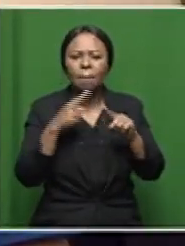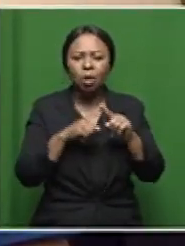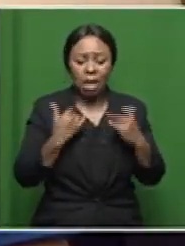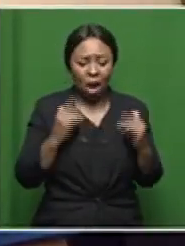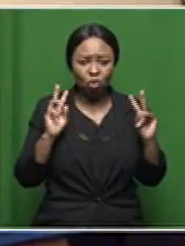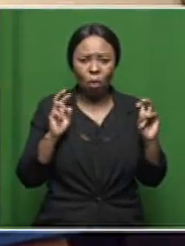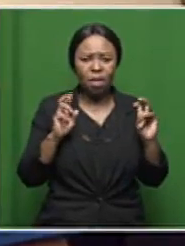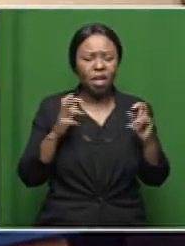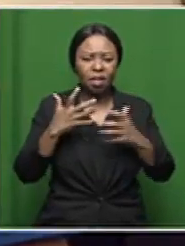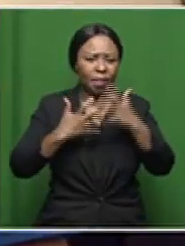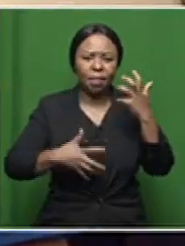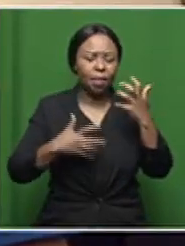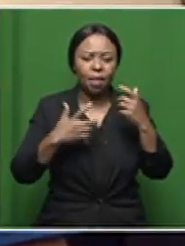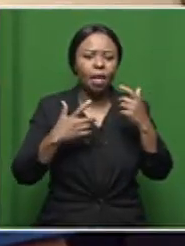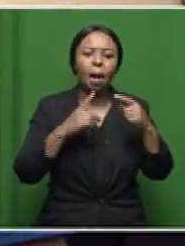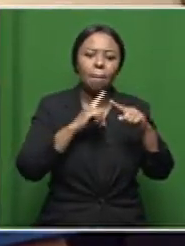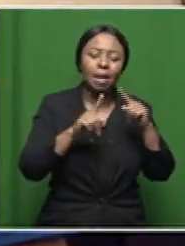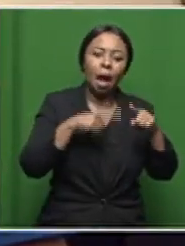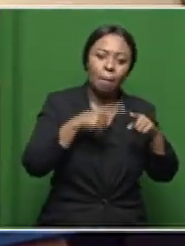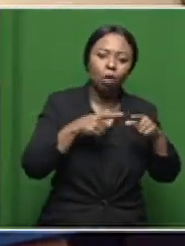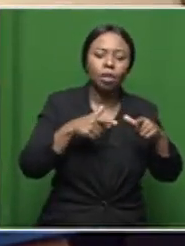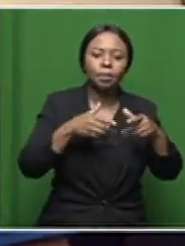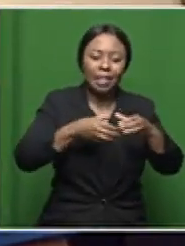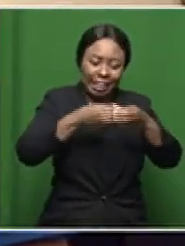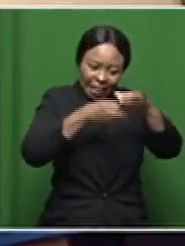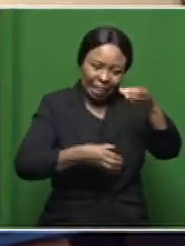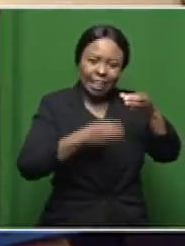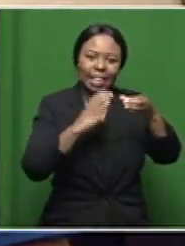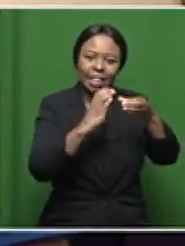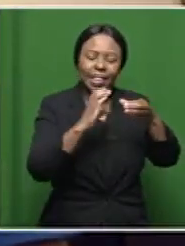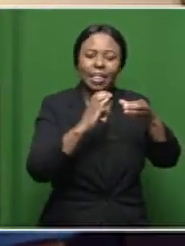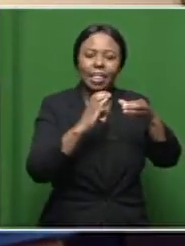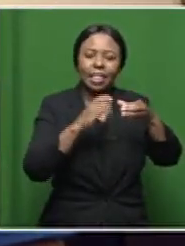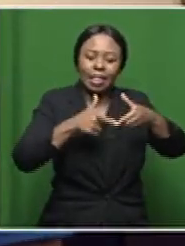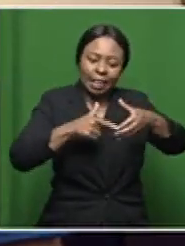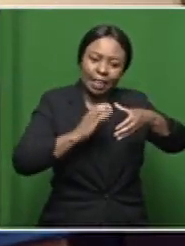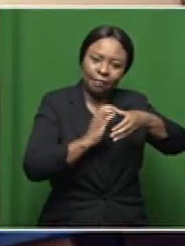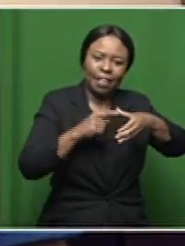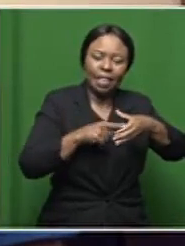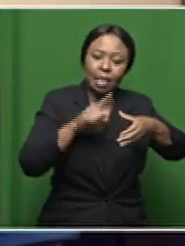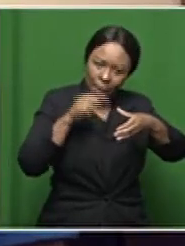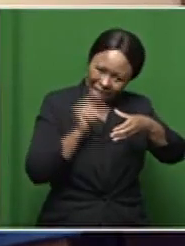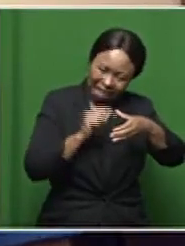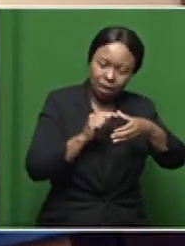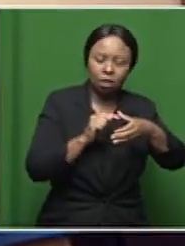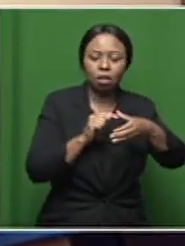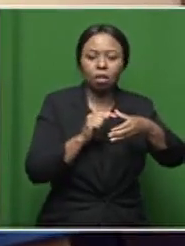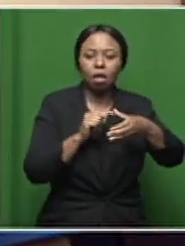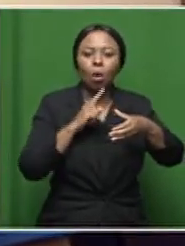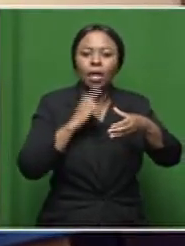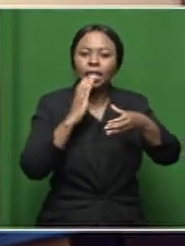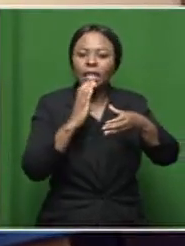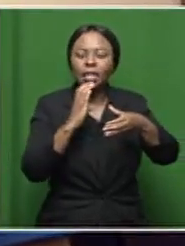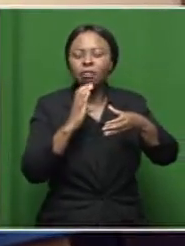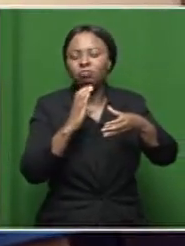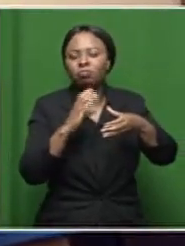at hand, but it has everything to do with the cervix itself. So you get aberrations or problems with the cervix, and if